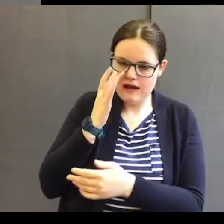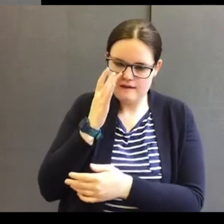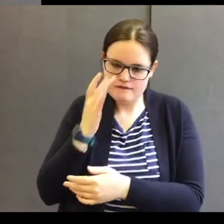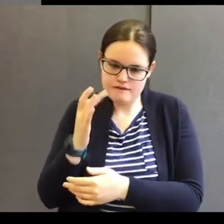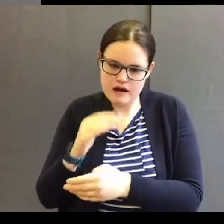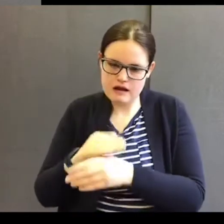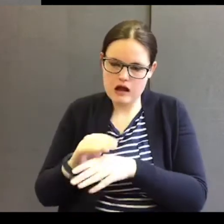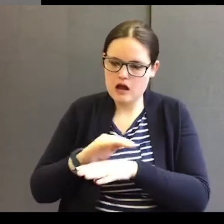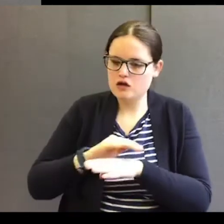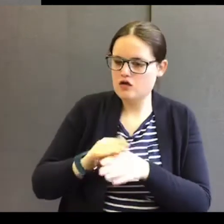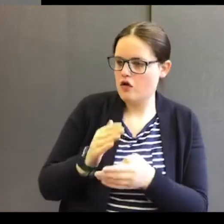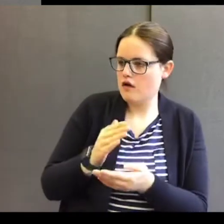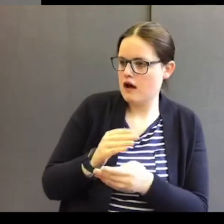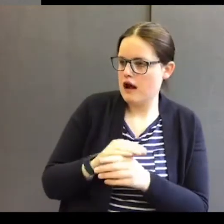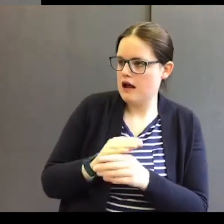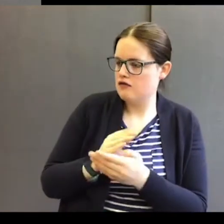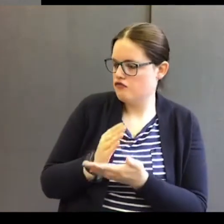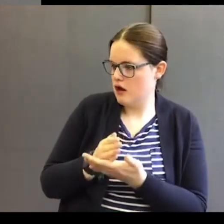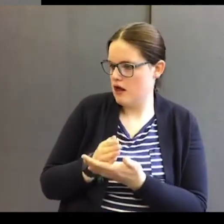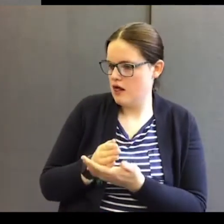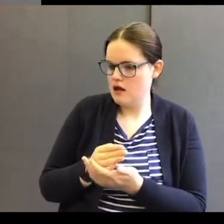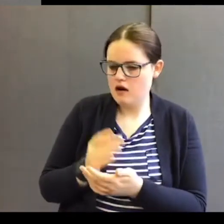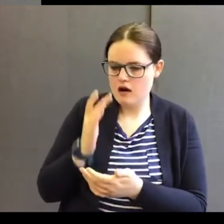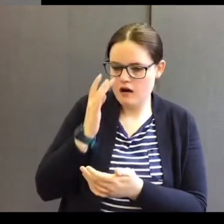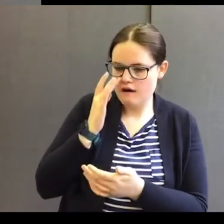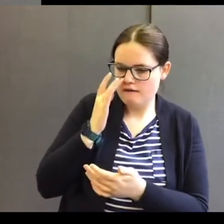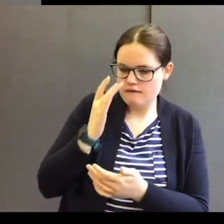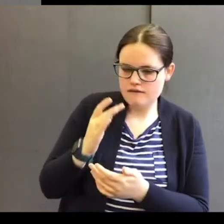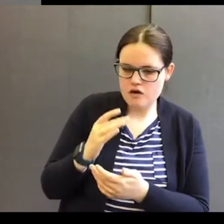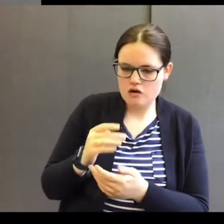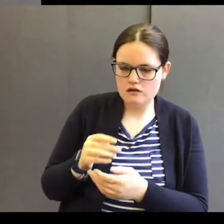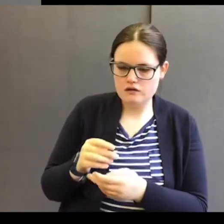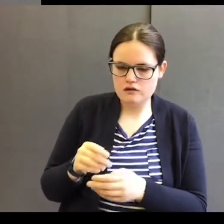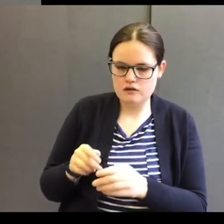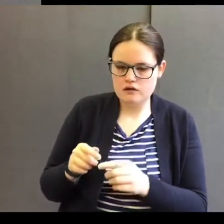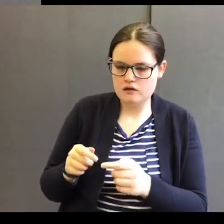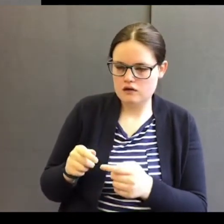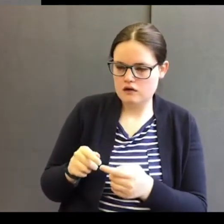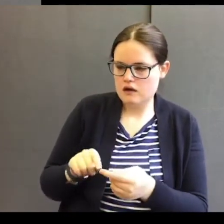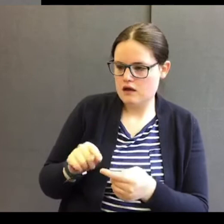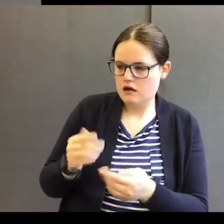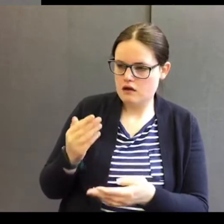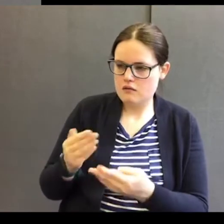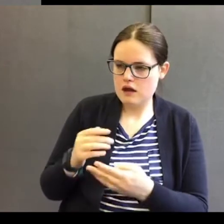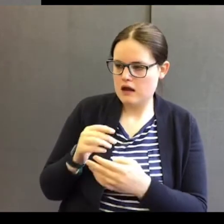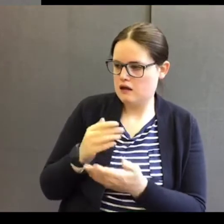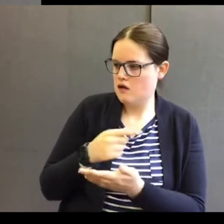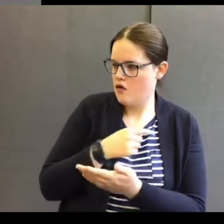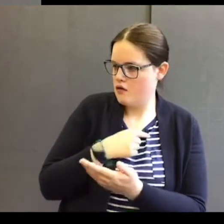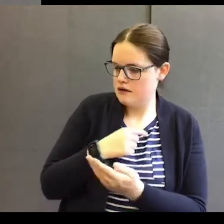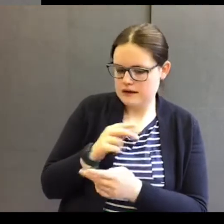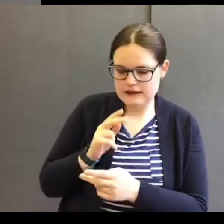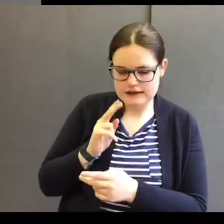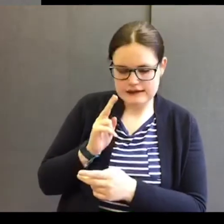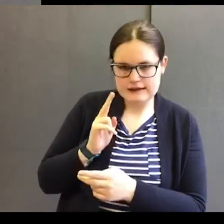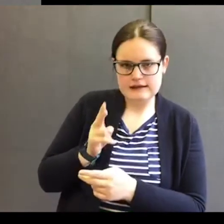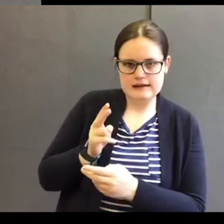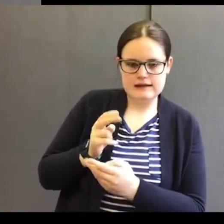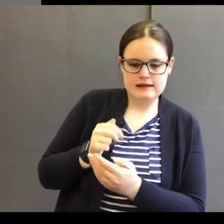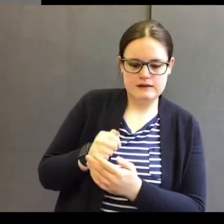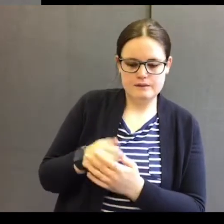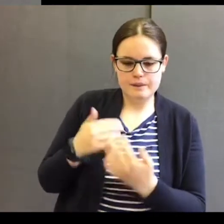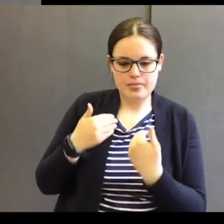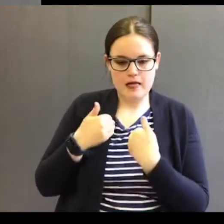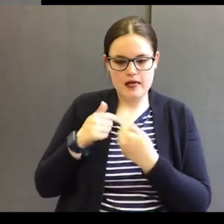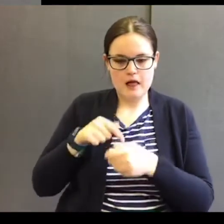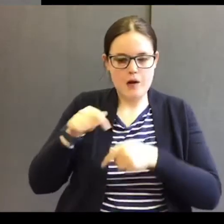fake versus the real. The false versus the genuine. Well, we see here